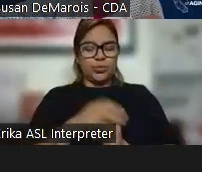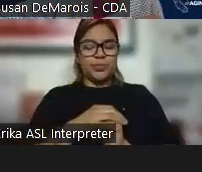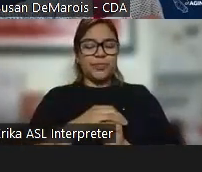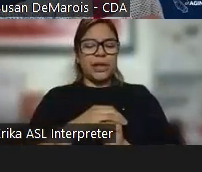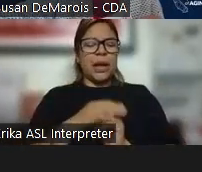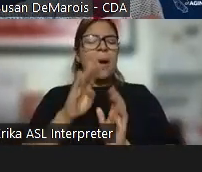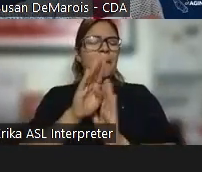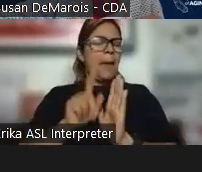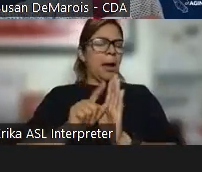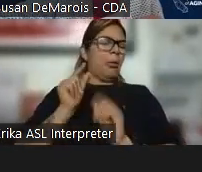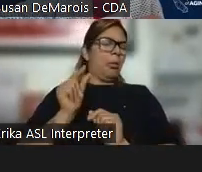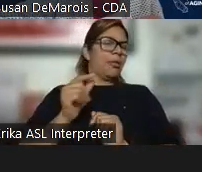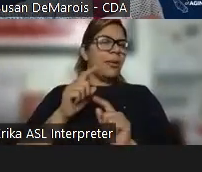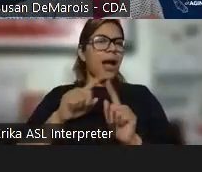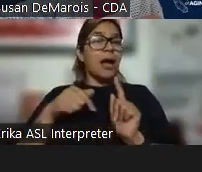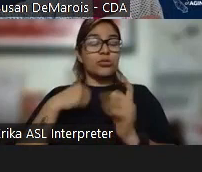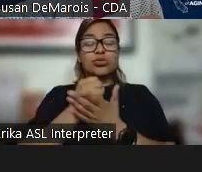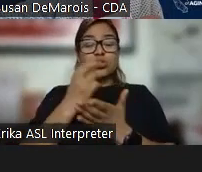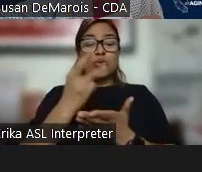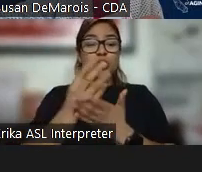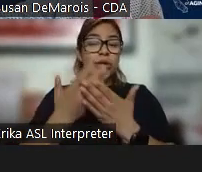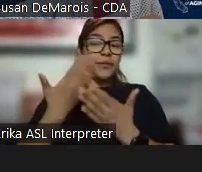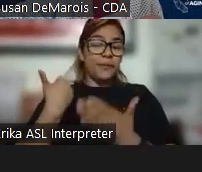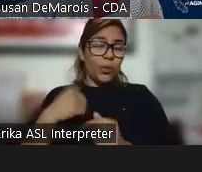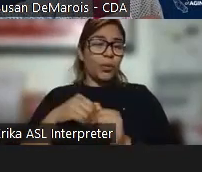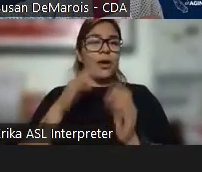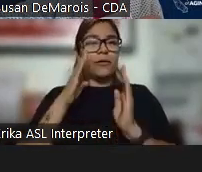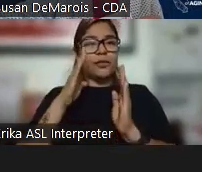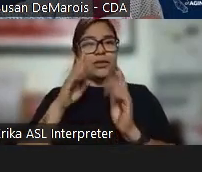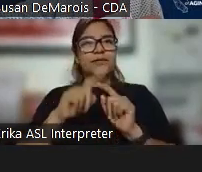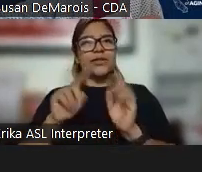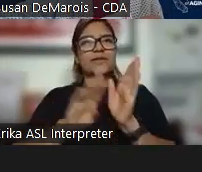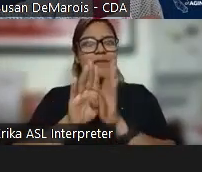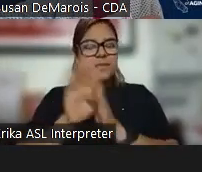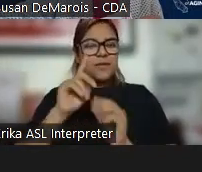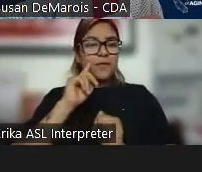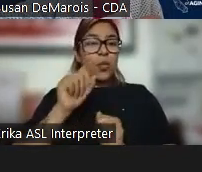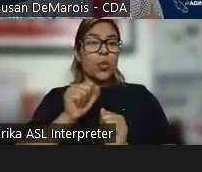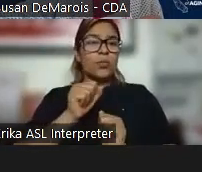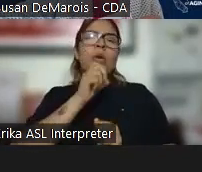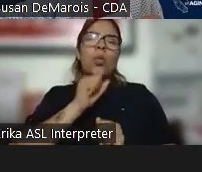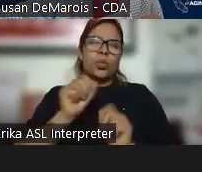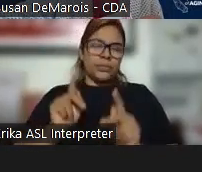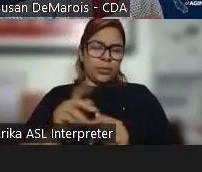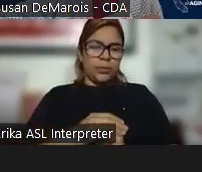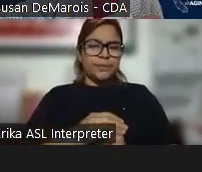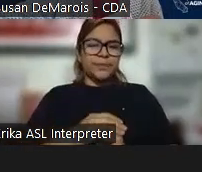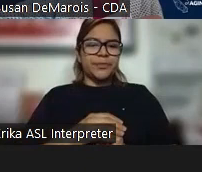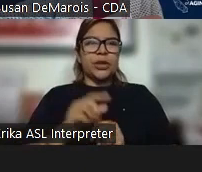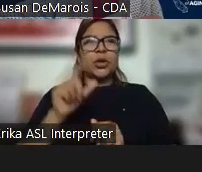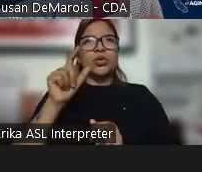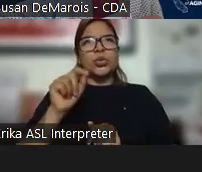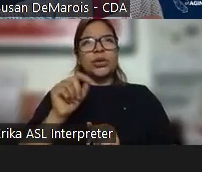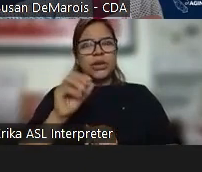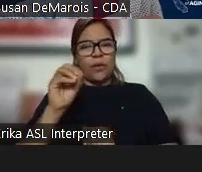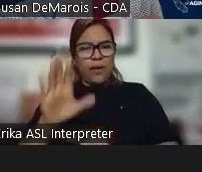career as a social worker, focusing on developing services for seniors. And then in 2005, when